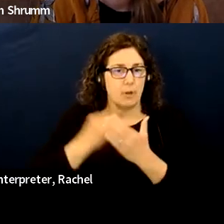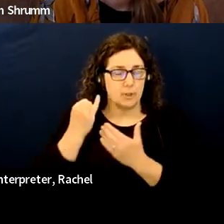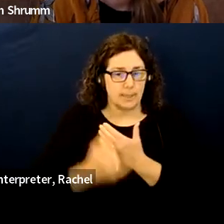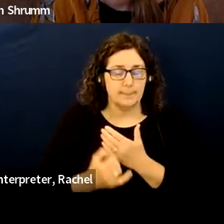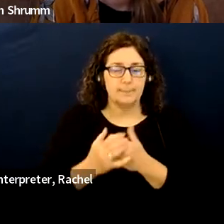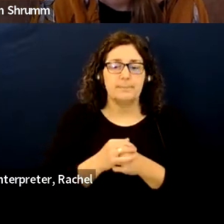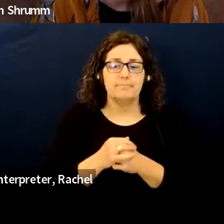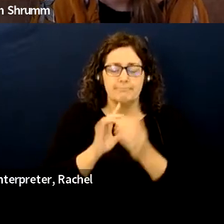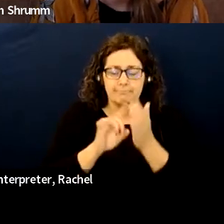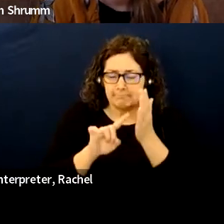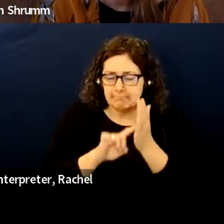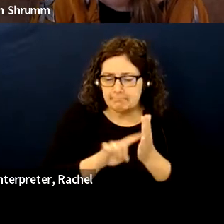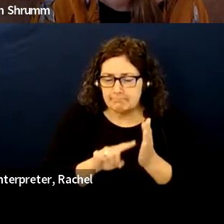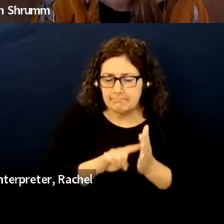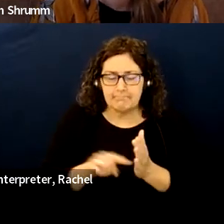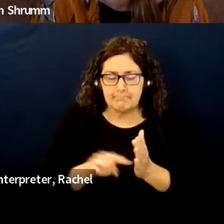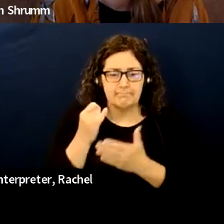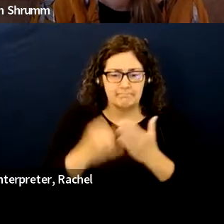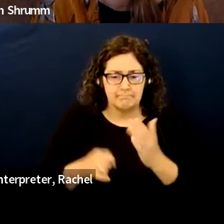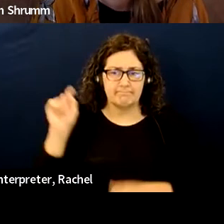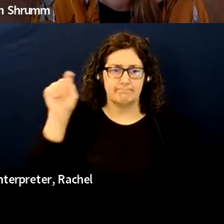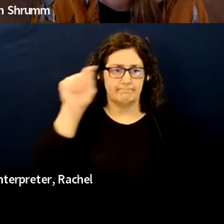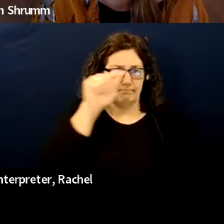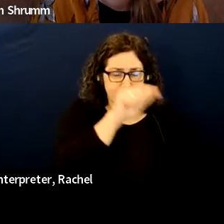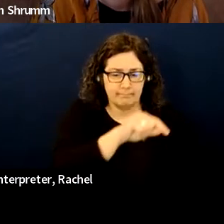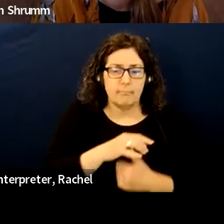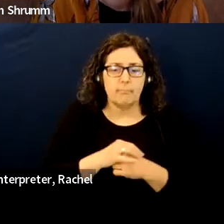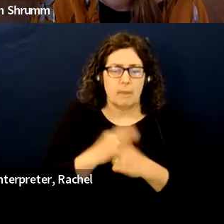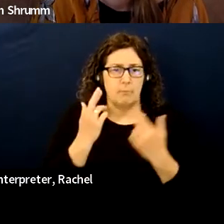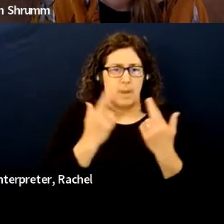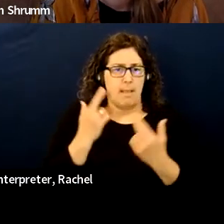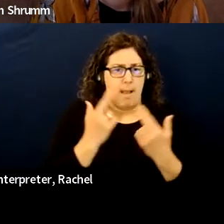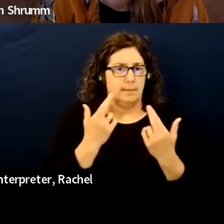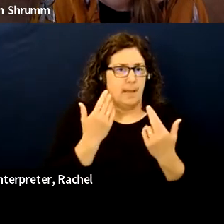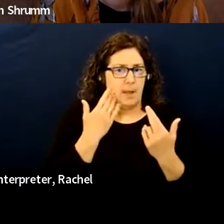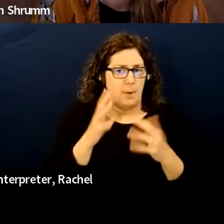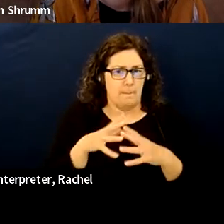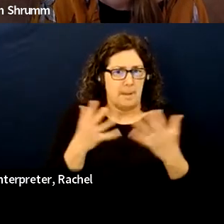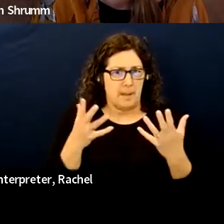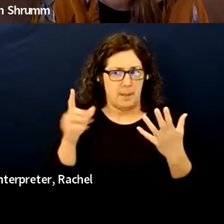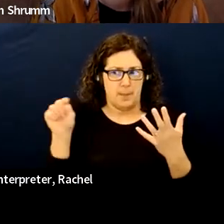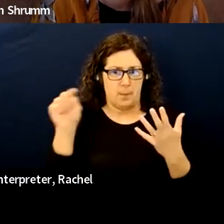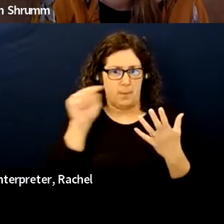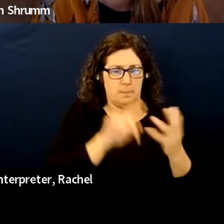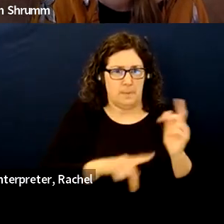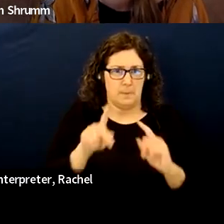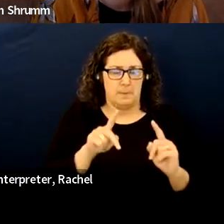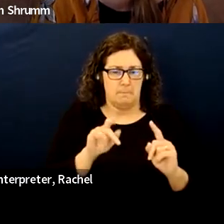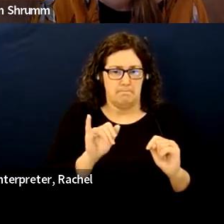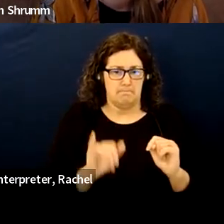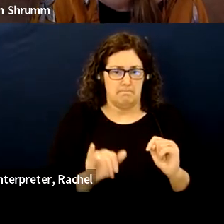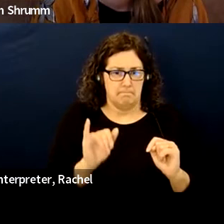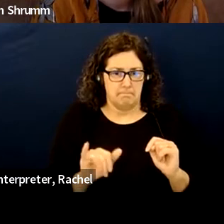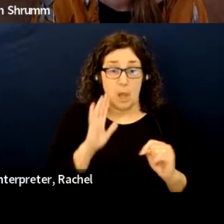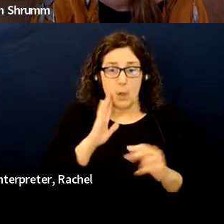and researching artists from the region, and realized I didn't know a lot of the people that, I knew